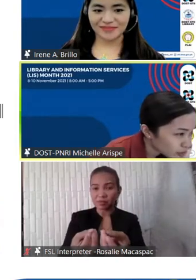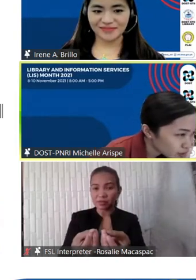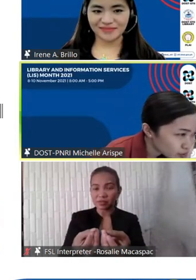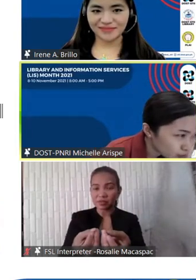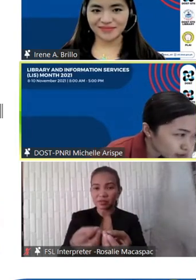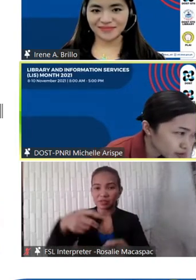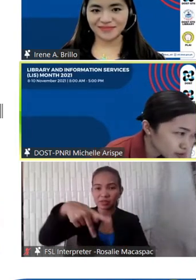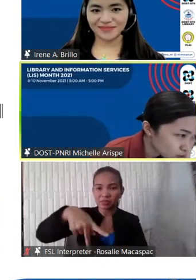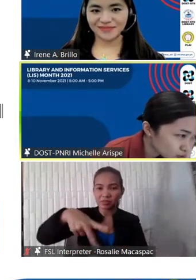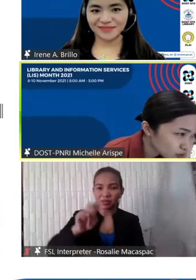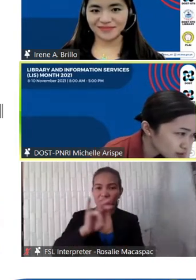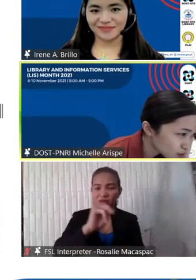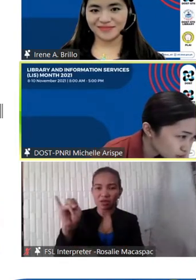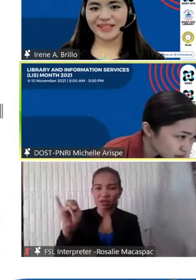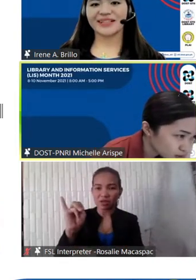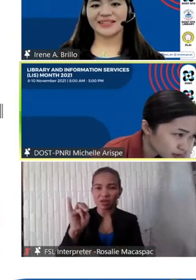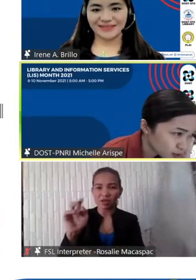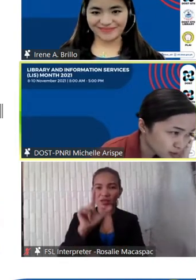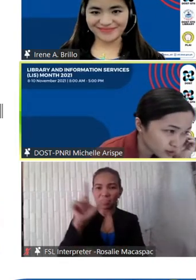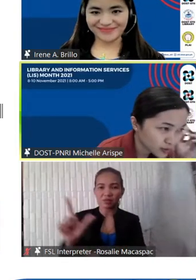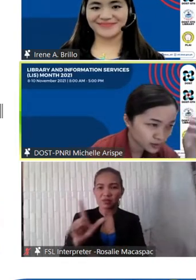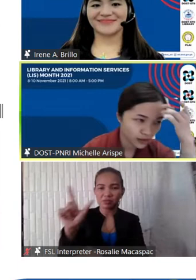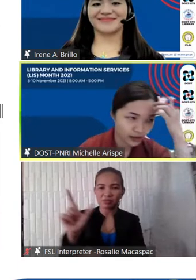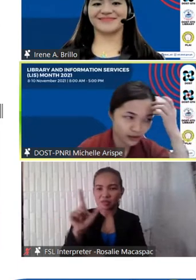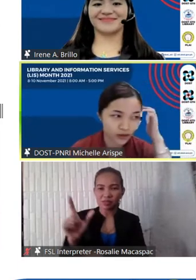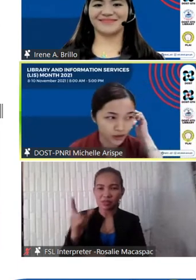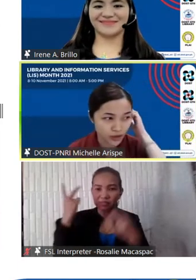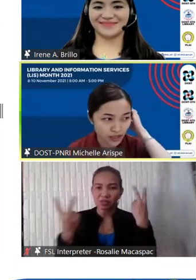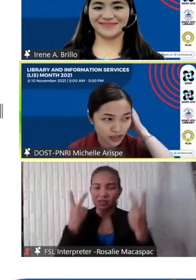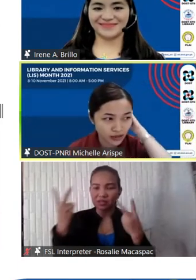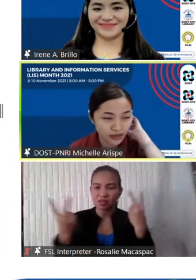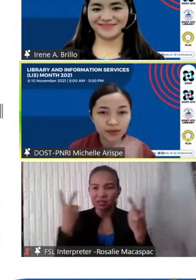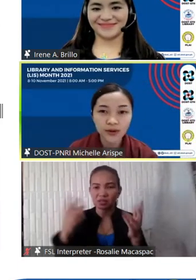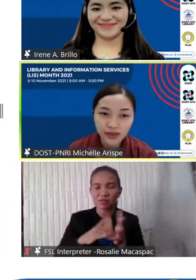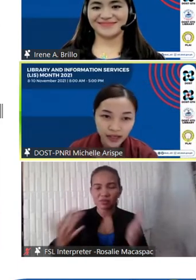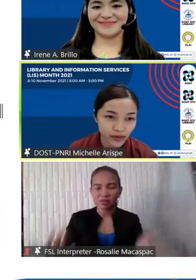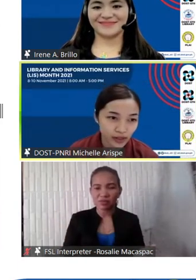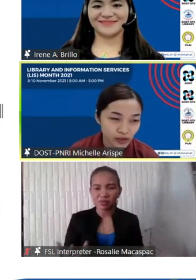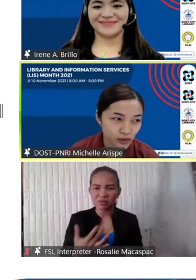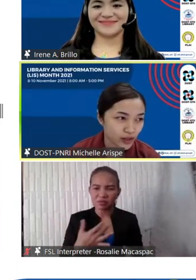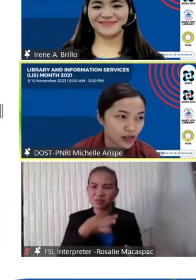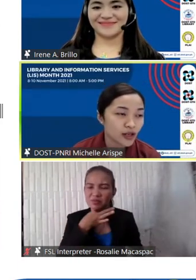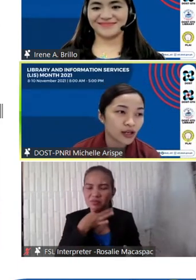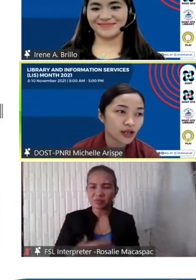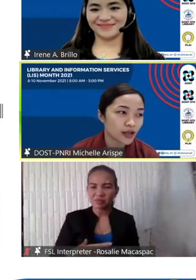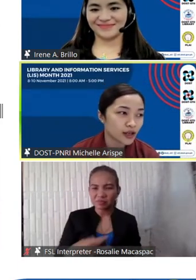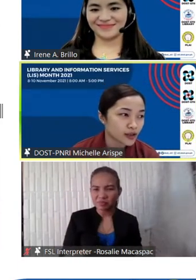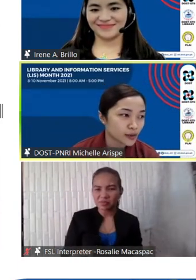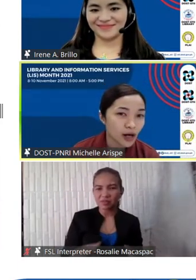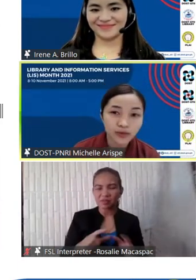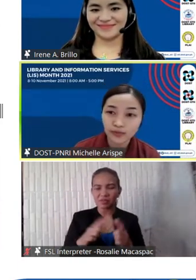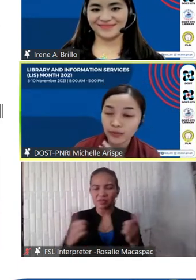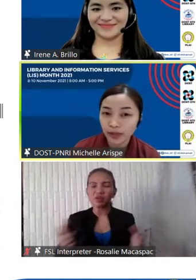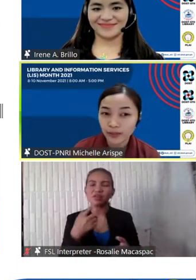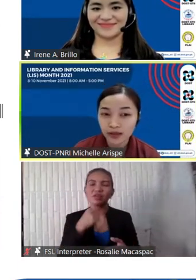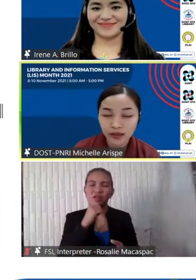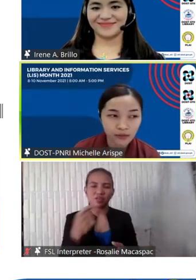PNRI library tour for schools or students who are interested about nuclear technologies? Hindi lang po library tour.